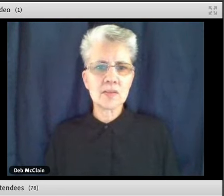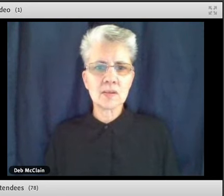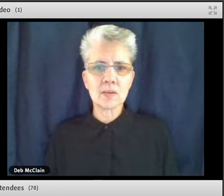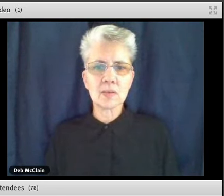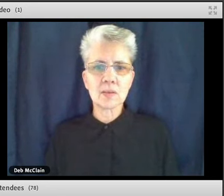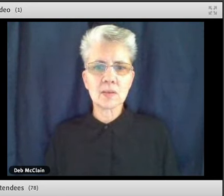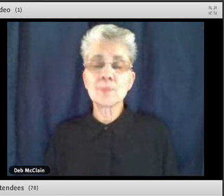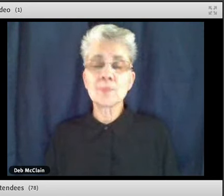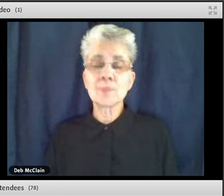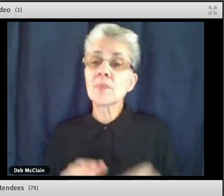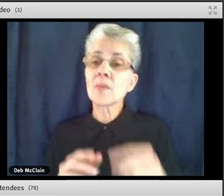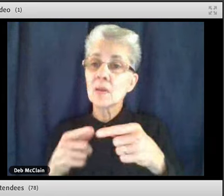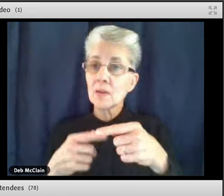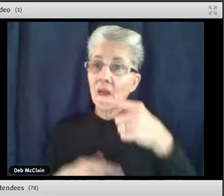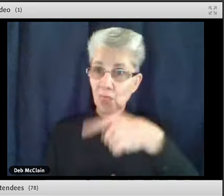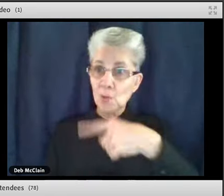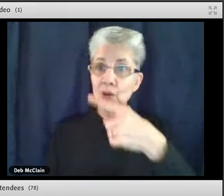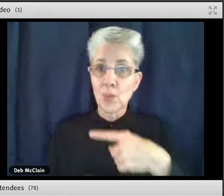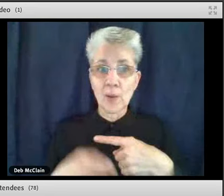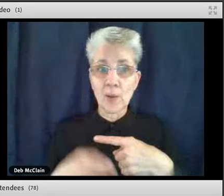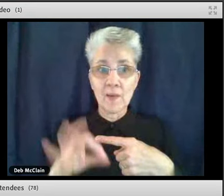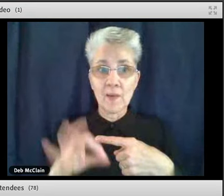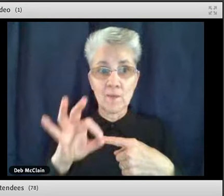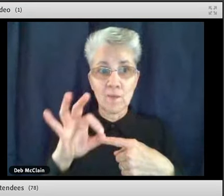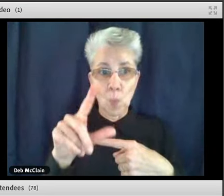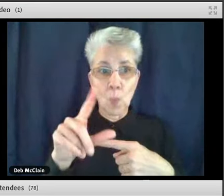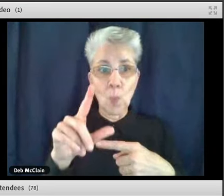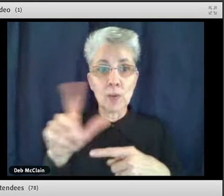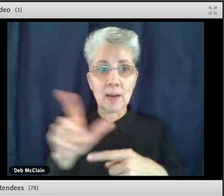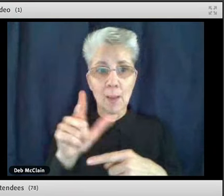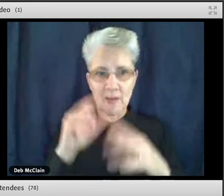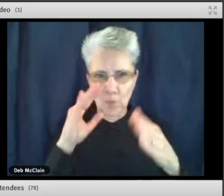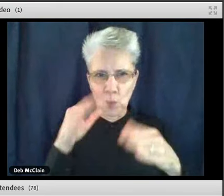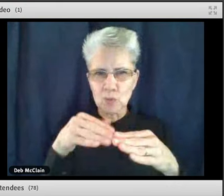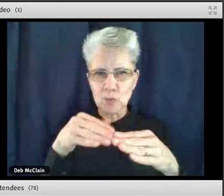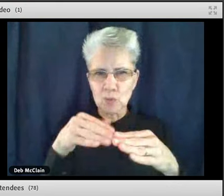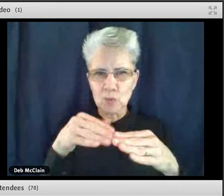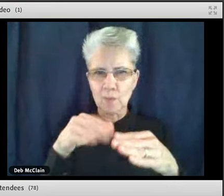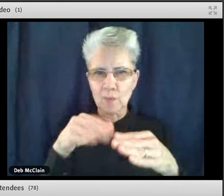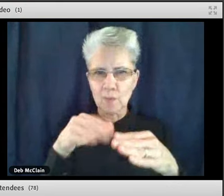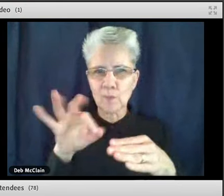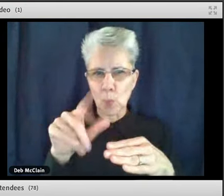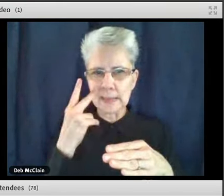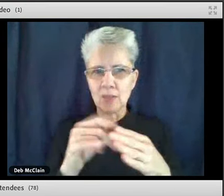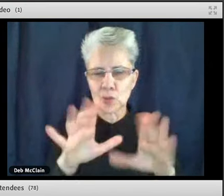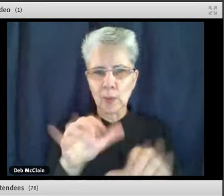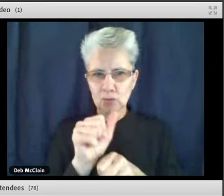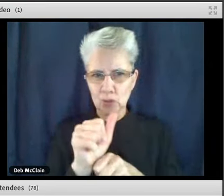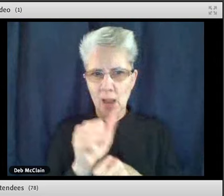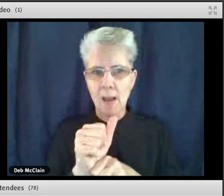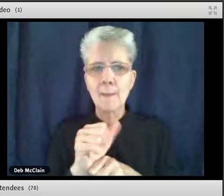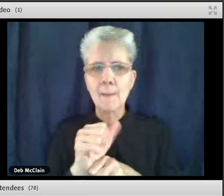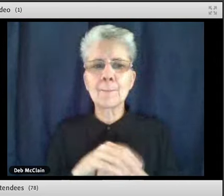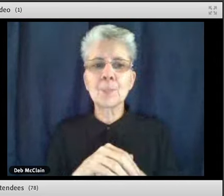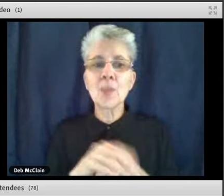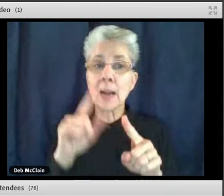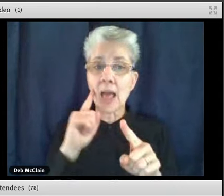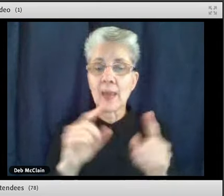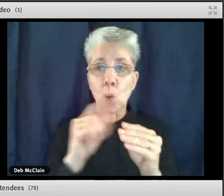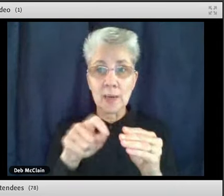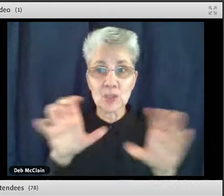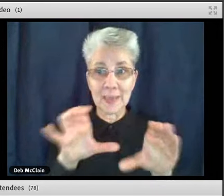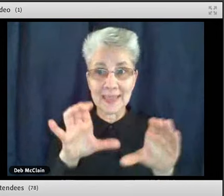time. So it's kind of a way to learn about the COVID ID and also for people who are health professionals, decision